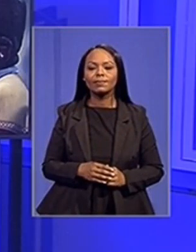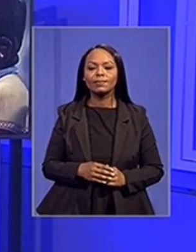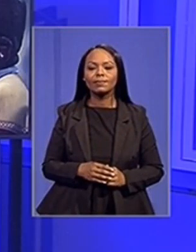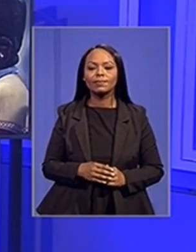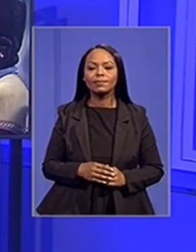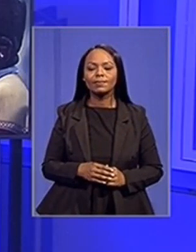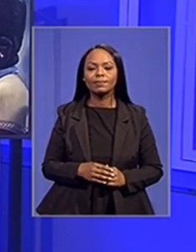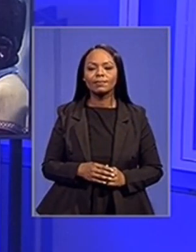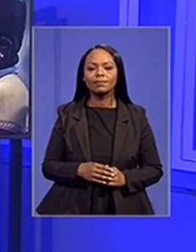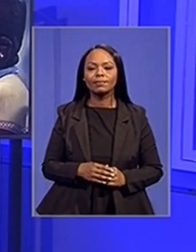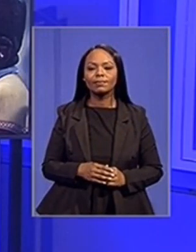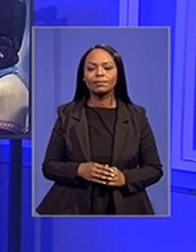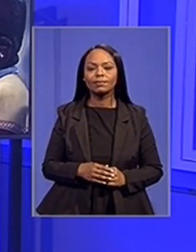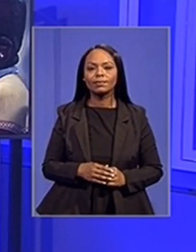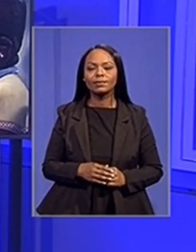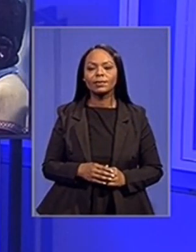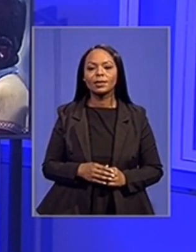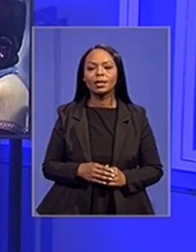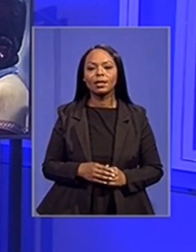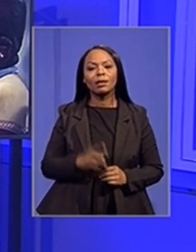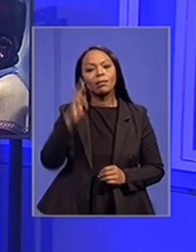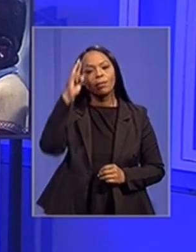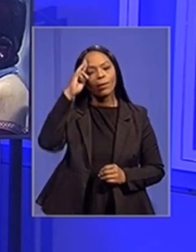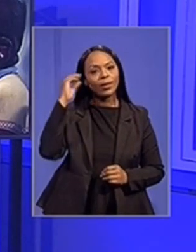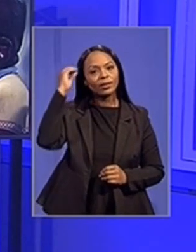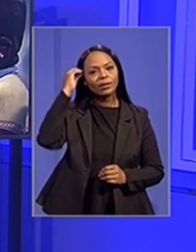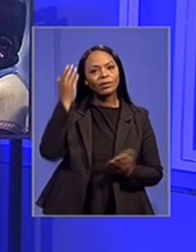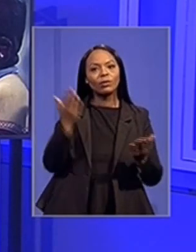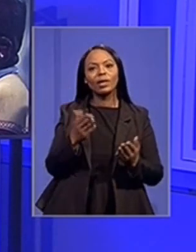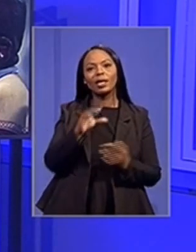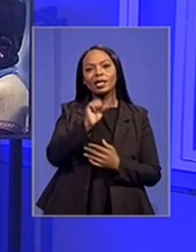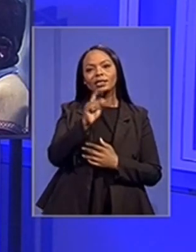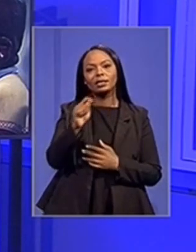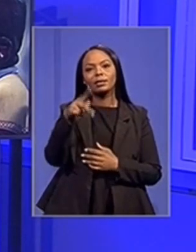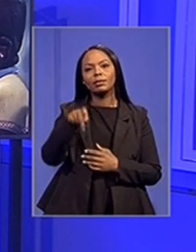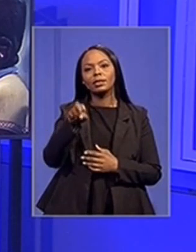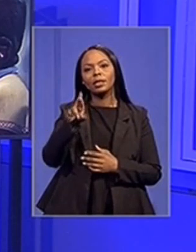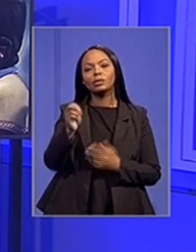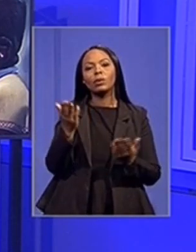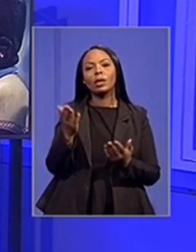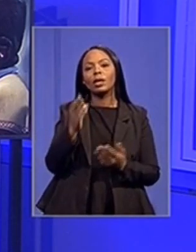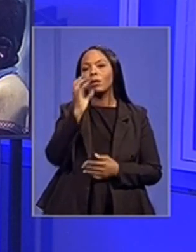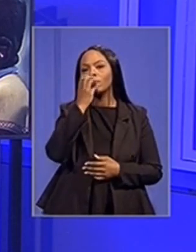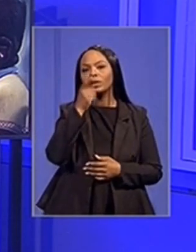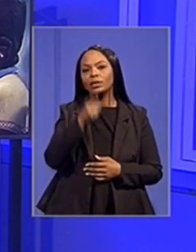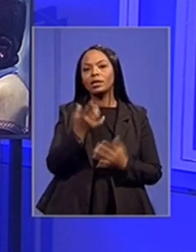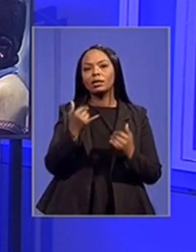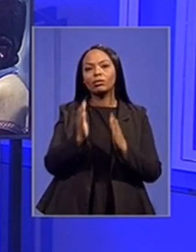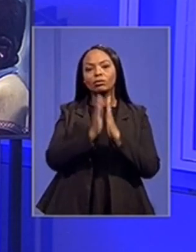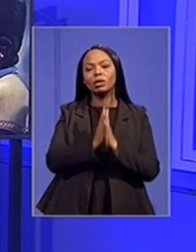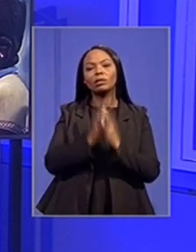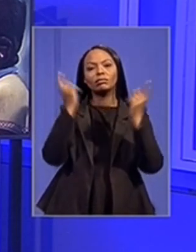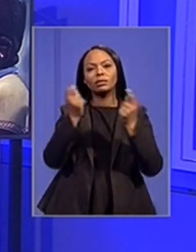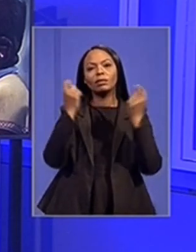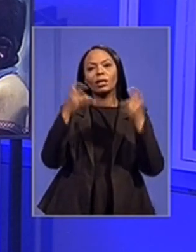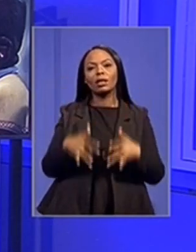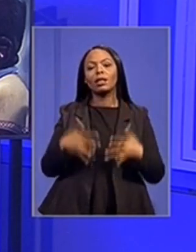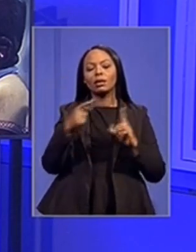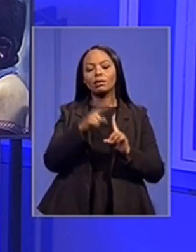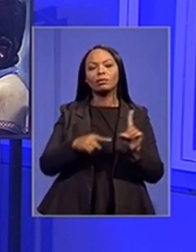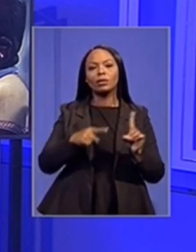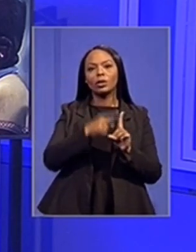Ka ho le leng tshebeletso ya bofifi kerekeng ya St Peter's Anglican e Bloemfontein Phutheo kitikile bophelo ba Tutu mo dibui di